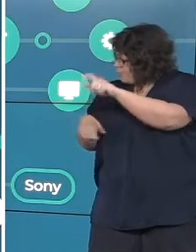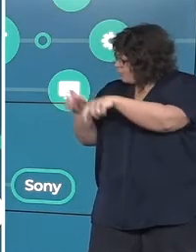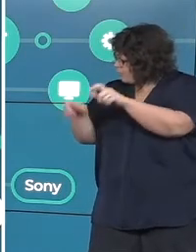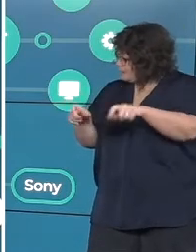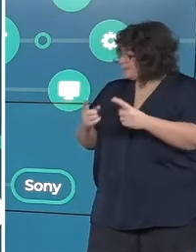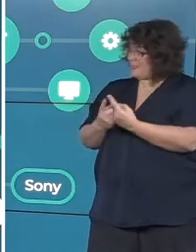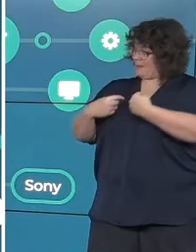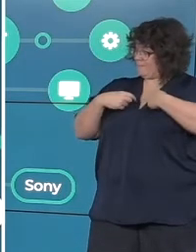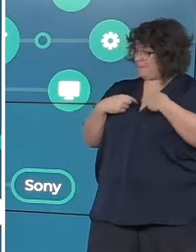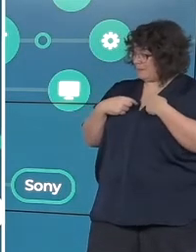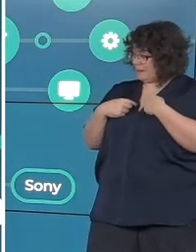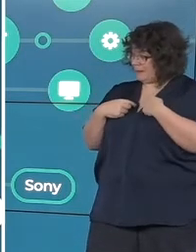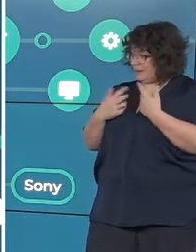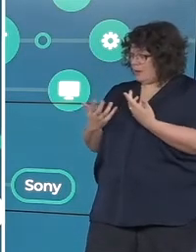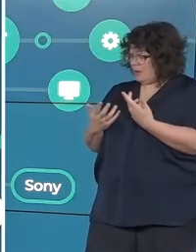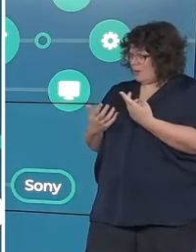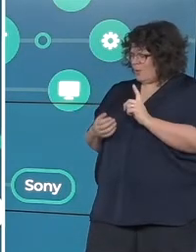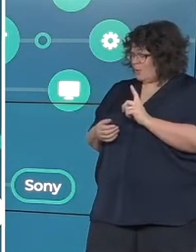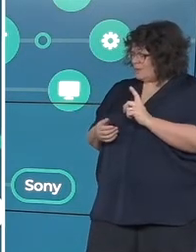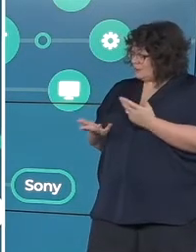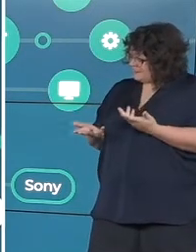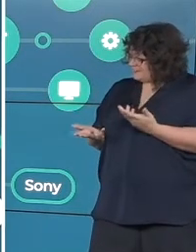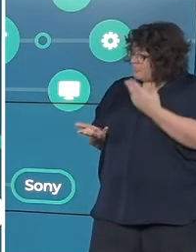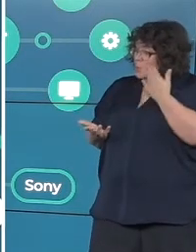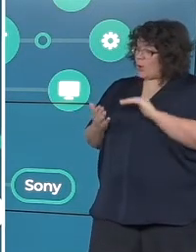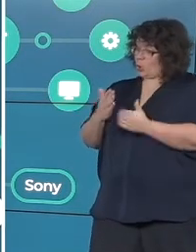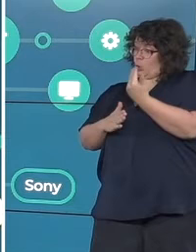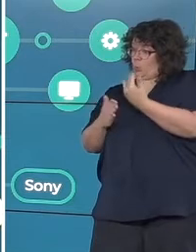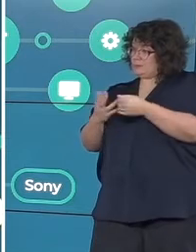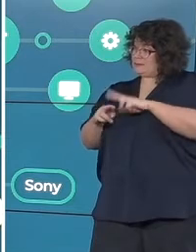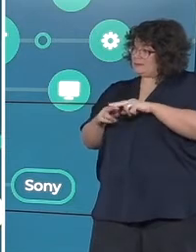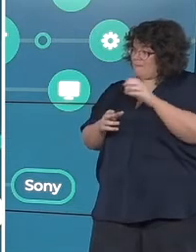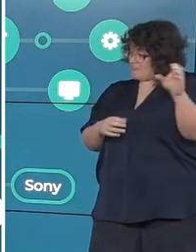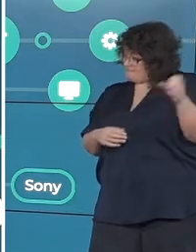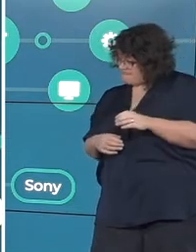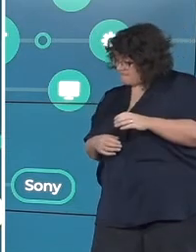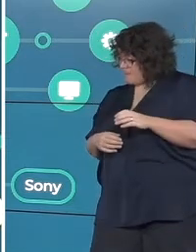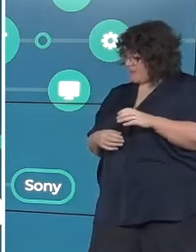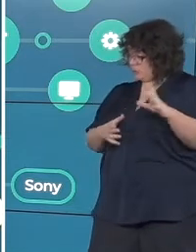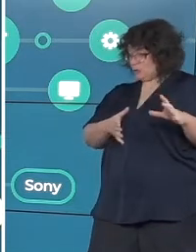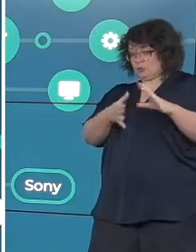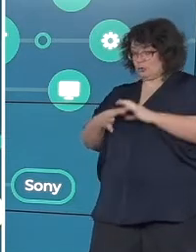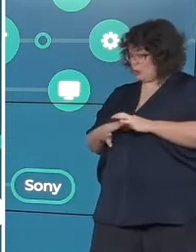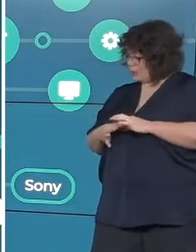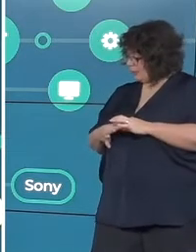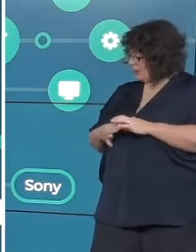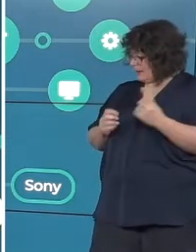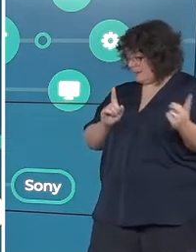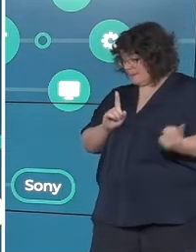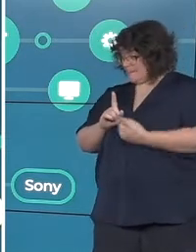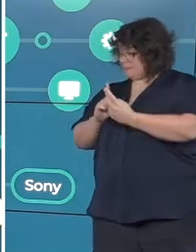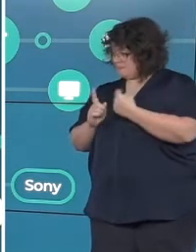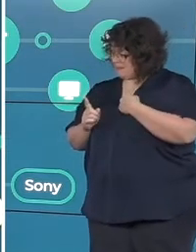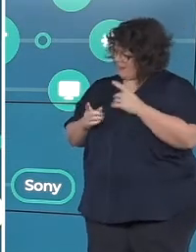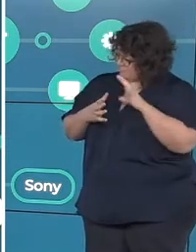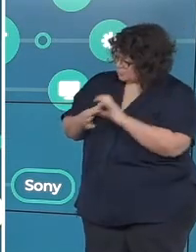out of the blue and say, I've joined Barclays because of your accessible services. So they've seen as a consumer the things we do, if